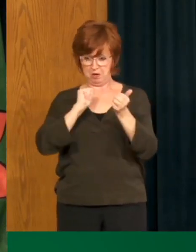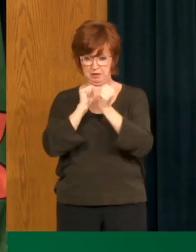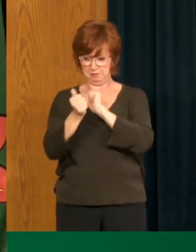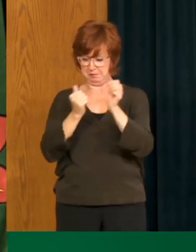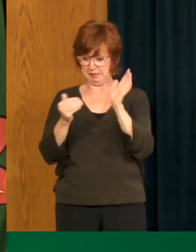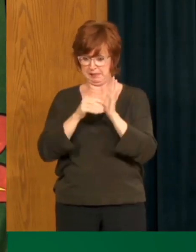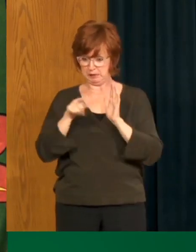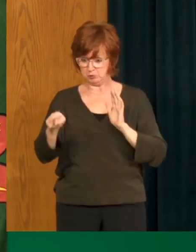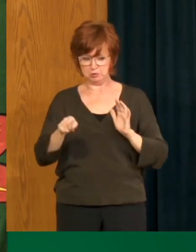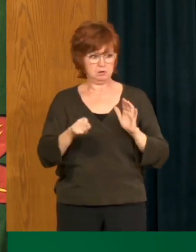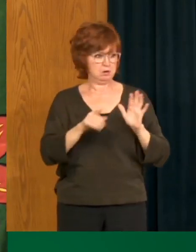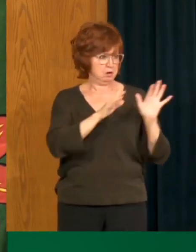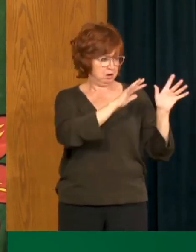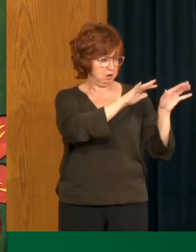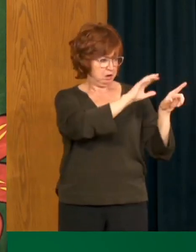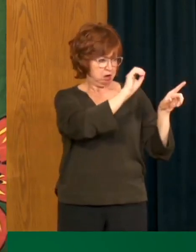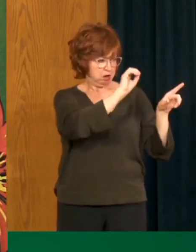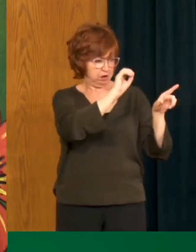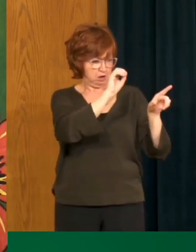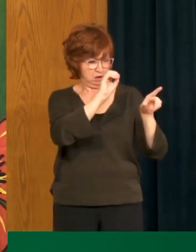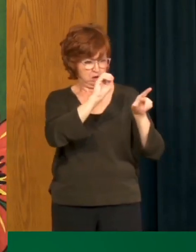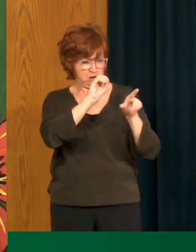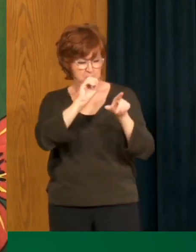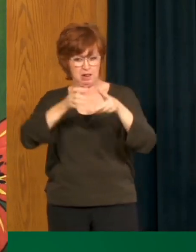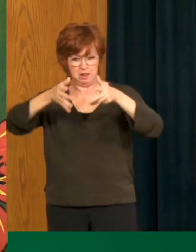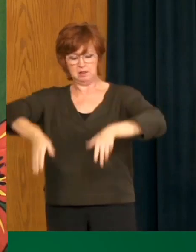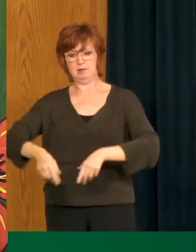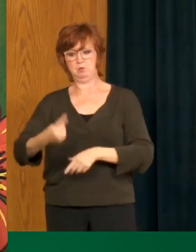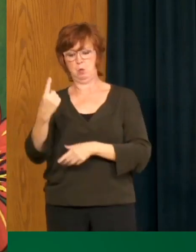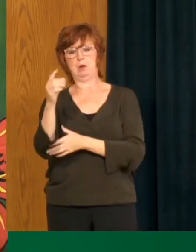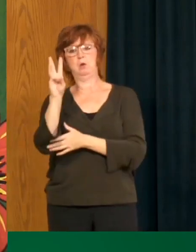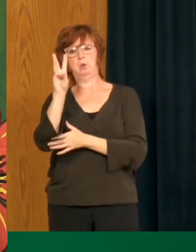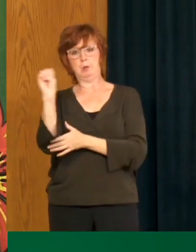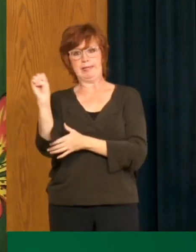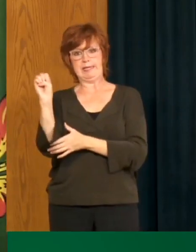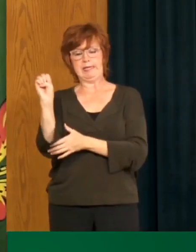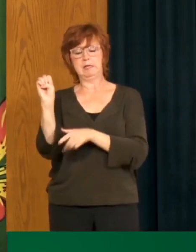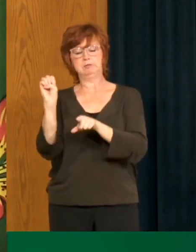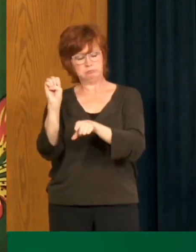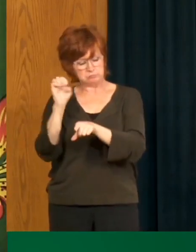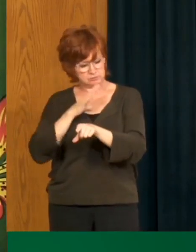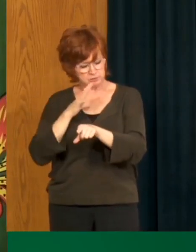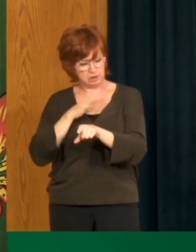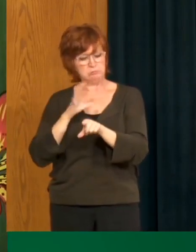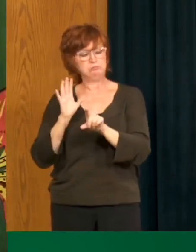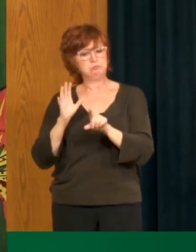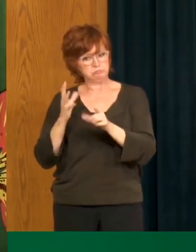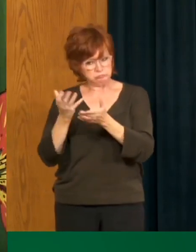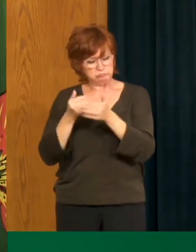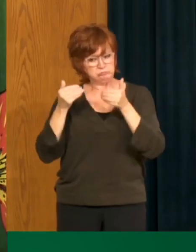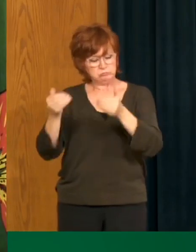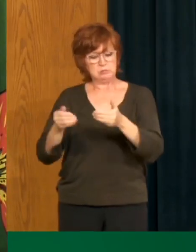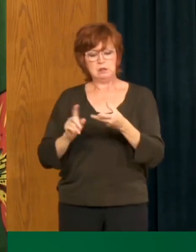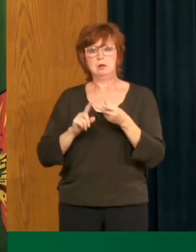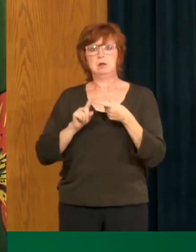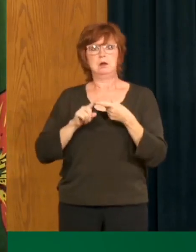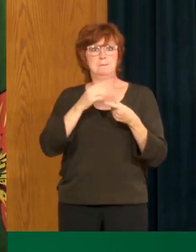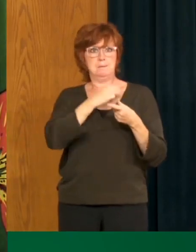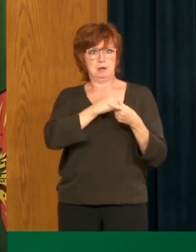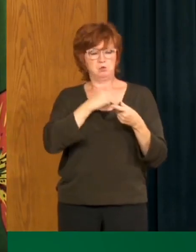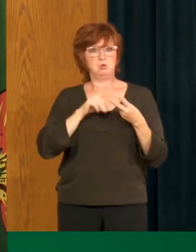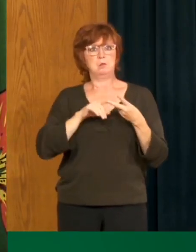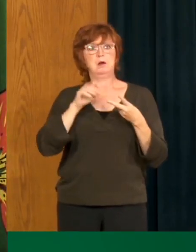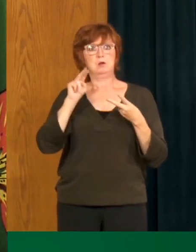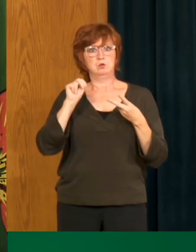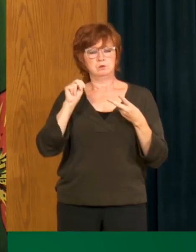provinces that have run pilot programs of the We Wellbeing program. Nova Scotia, Ontario, Manitoba, Alberta have all